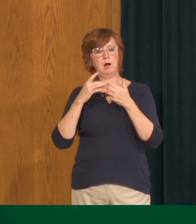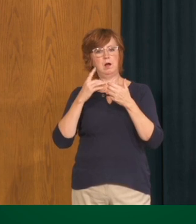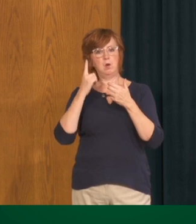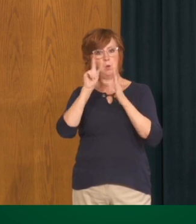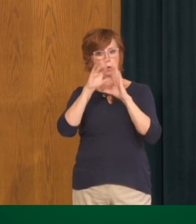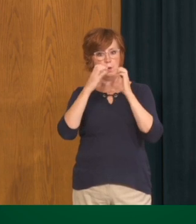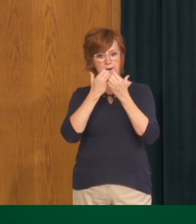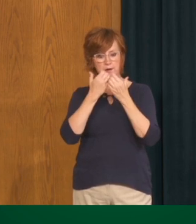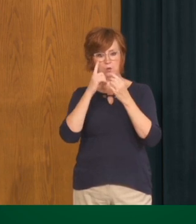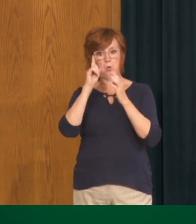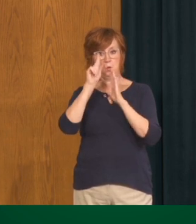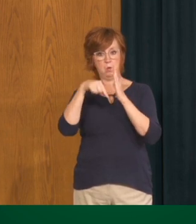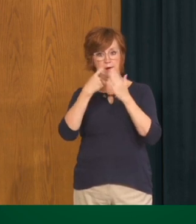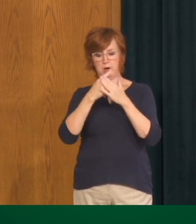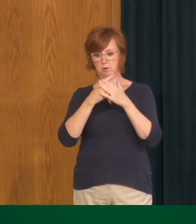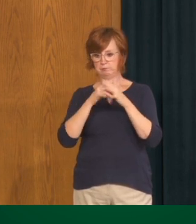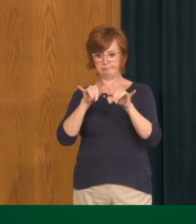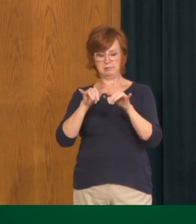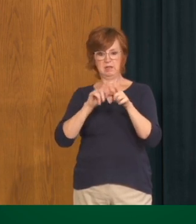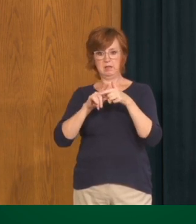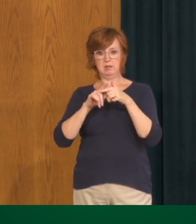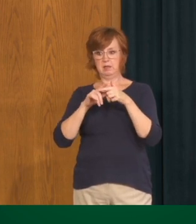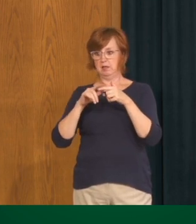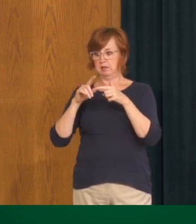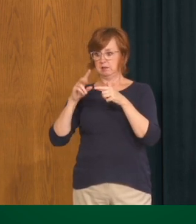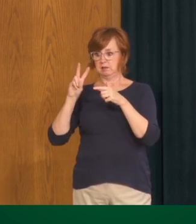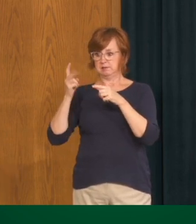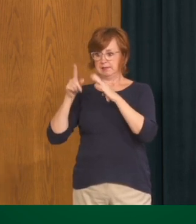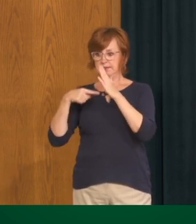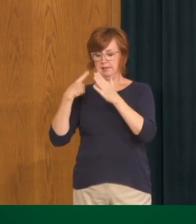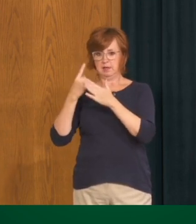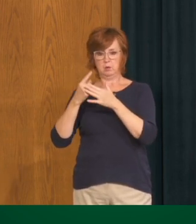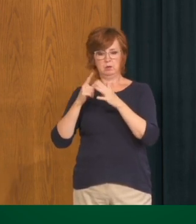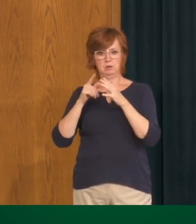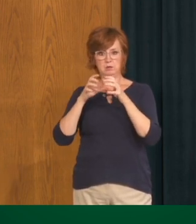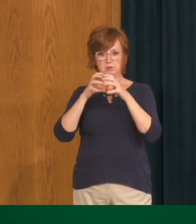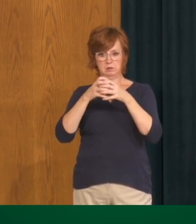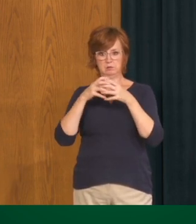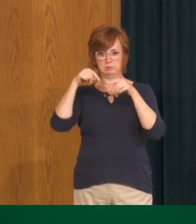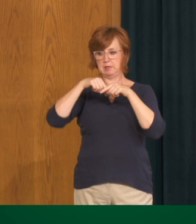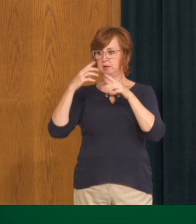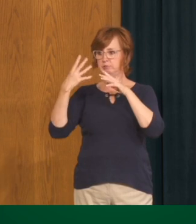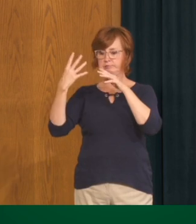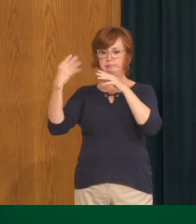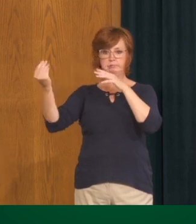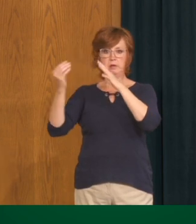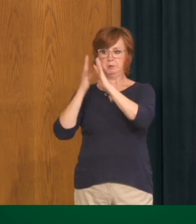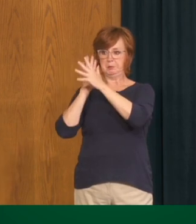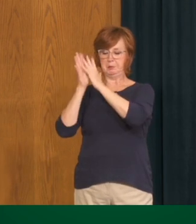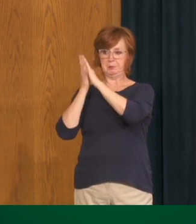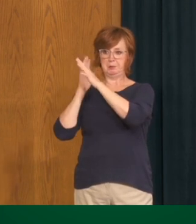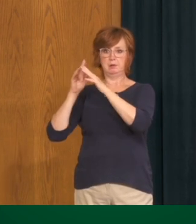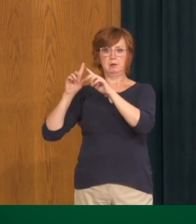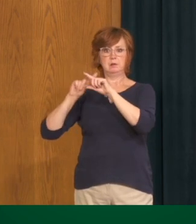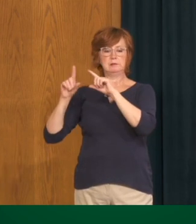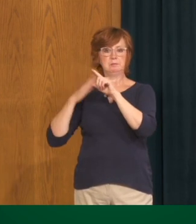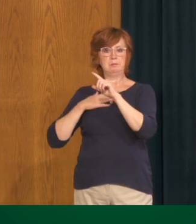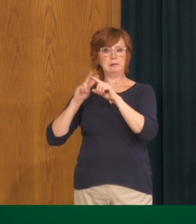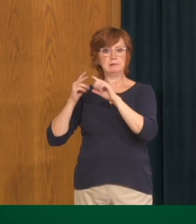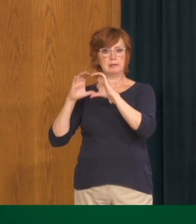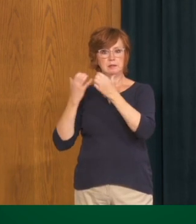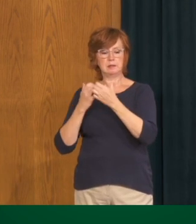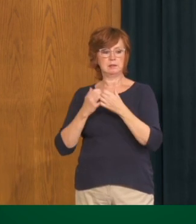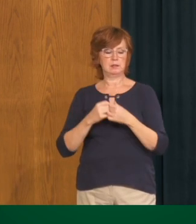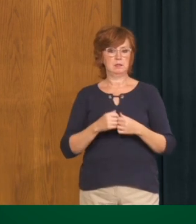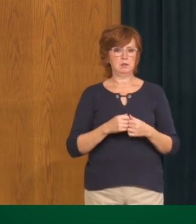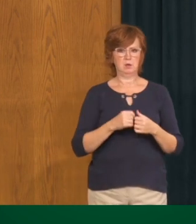of a creative solution there? Sure. Well, we know that one school division, and there is possibly others, but I